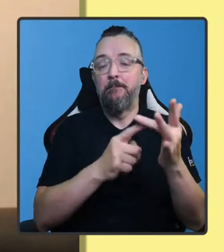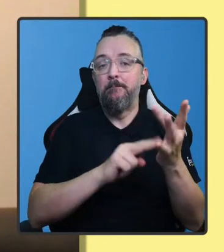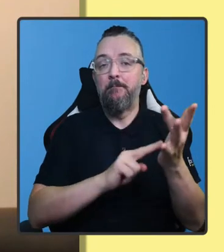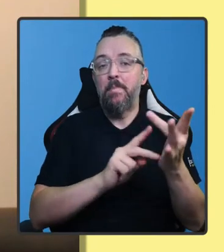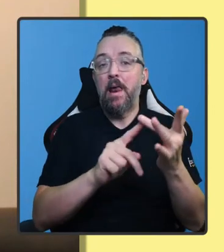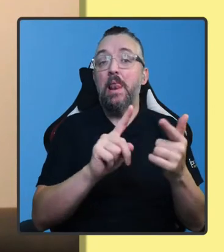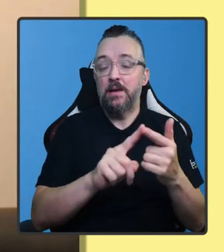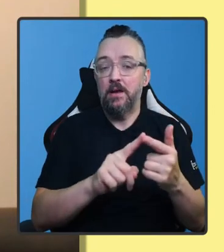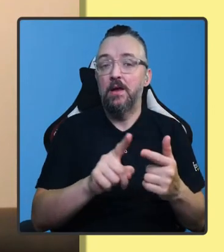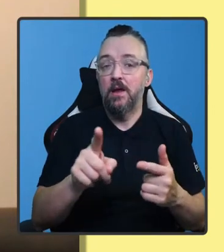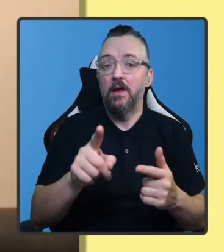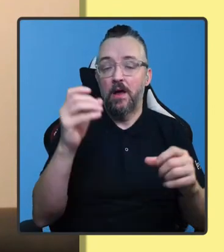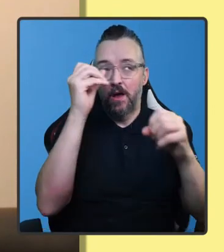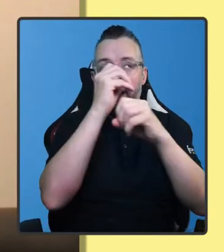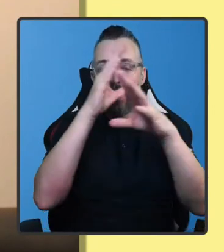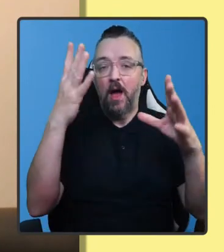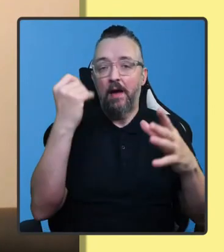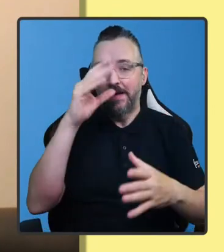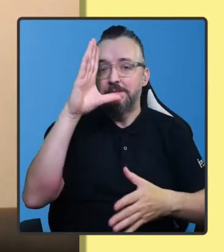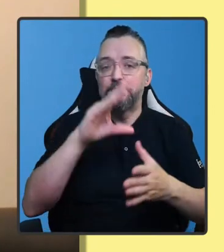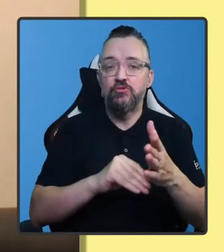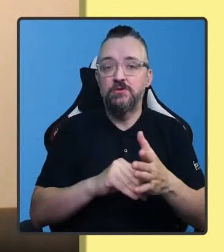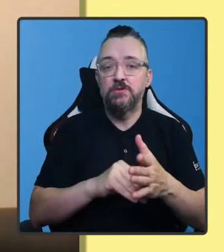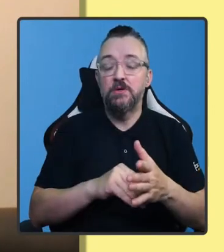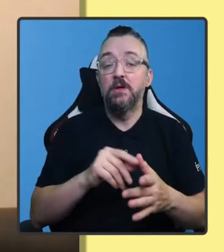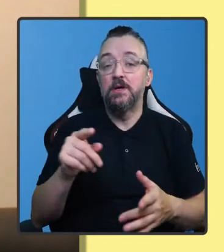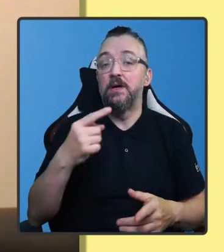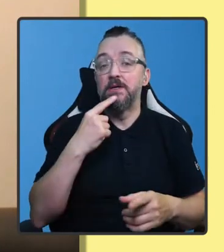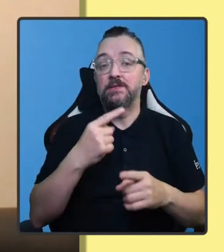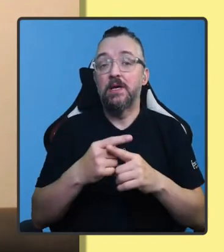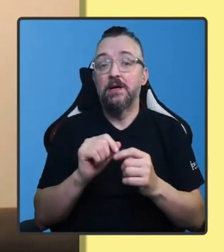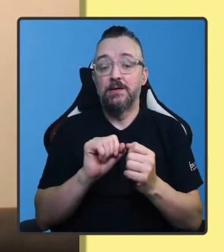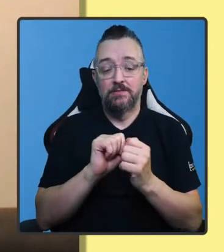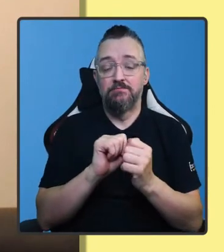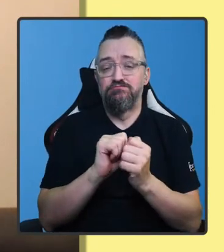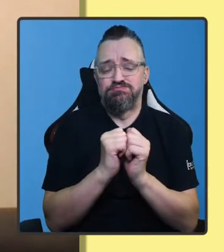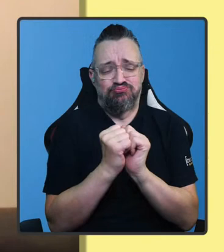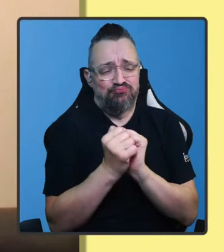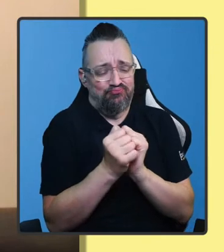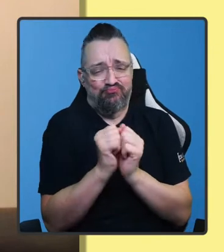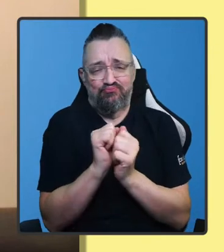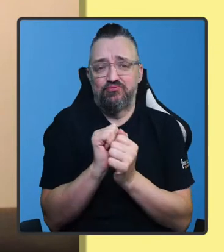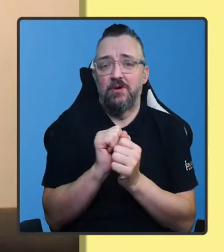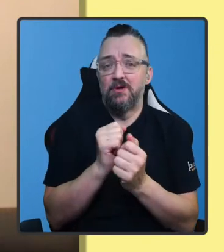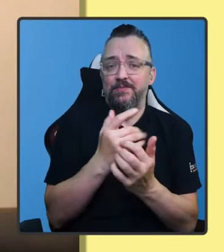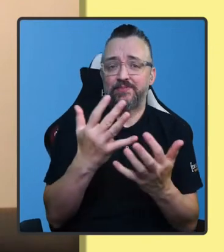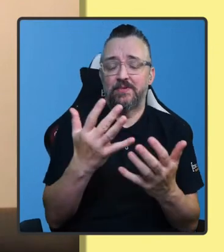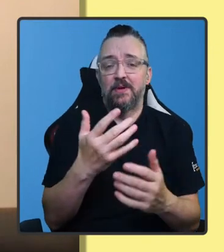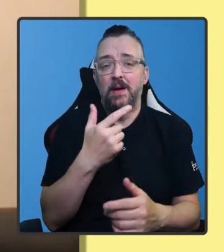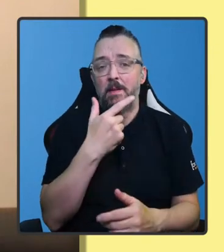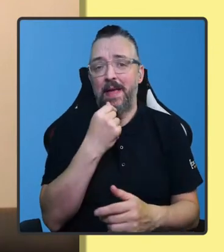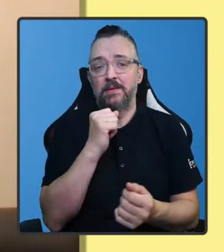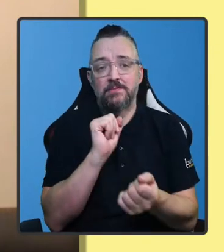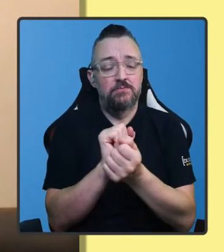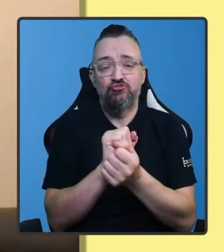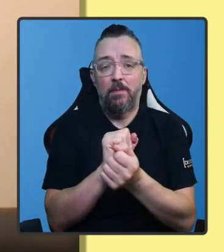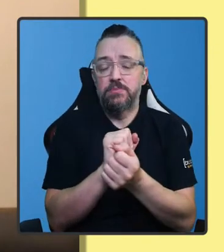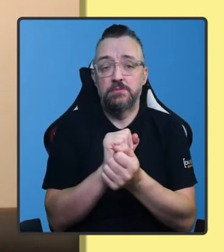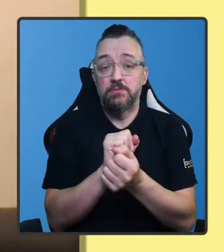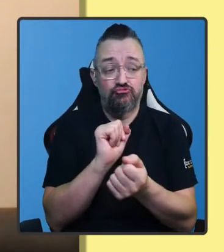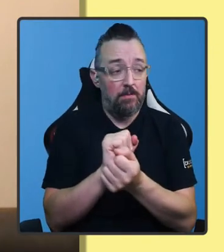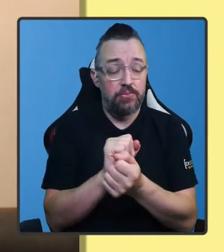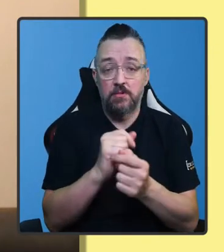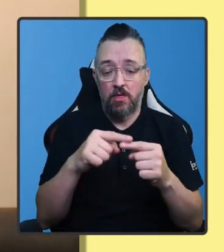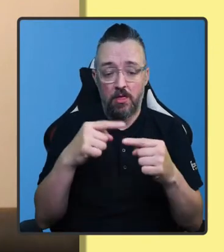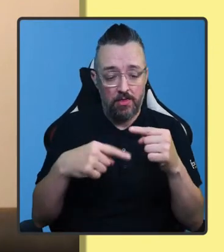challenges in the current system. He describes overcrowded prisons with hundreds of men trapped in a vicious crime cycle. He said jails